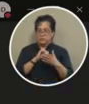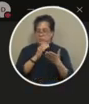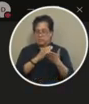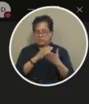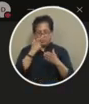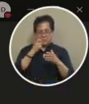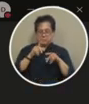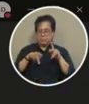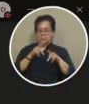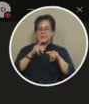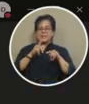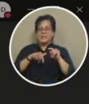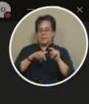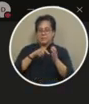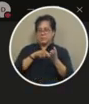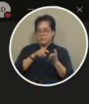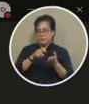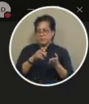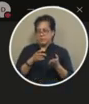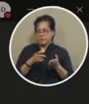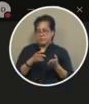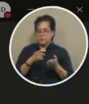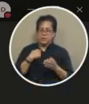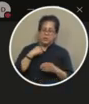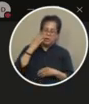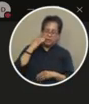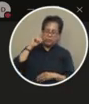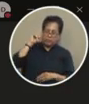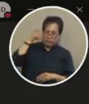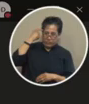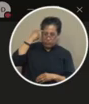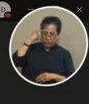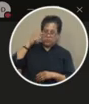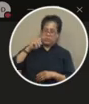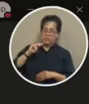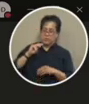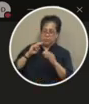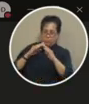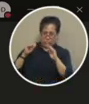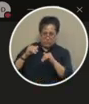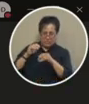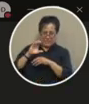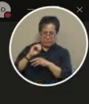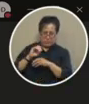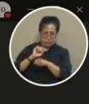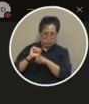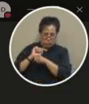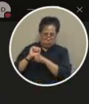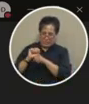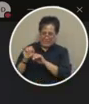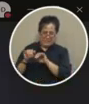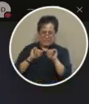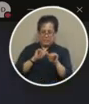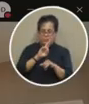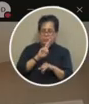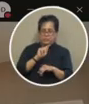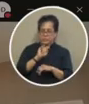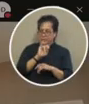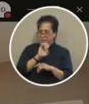can't make their payments. I also want to say that I know the federal government and mortgage companies are also working the same way that utilities